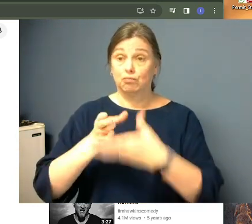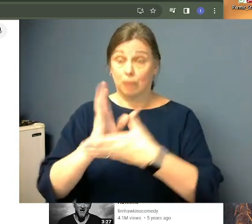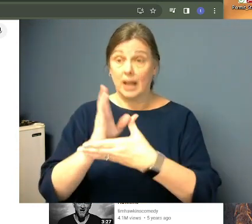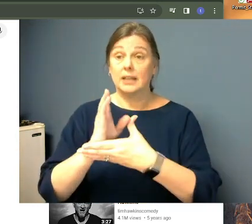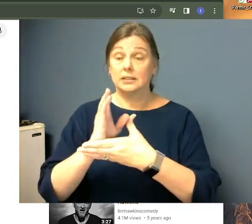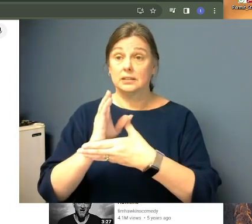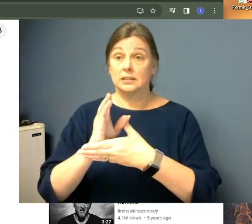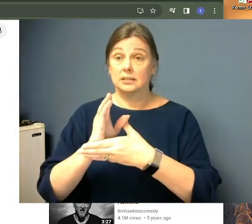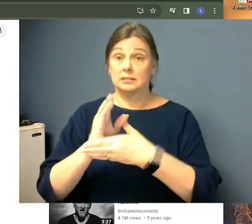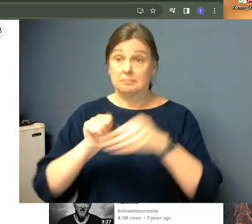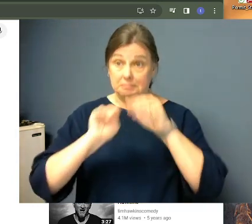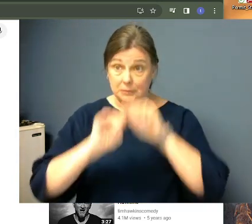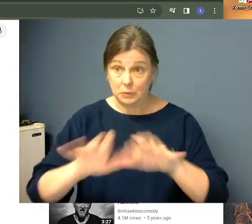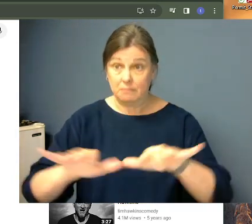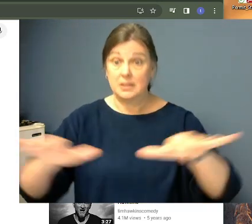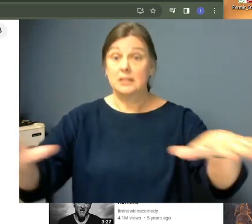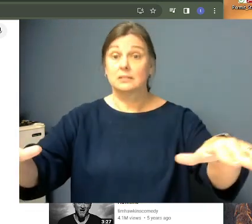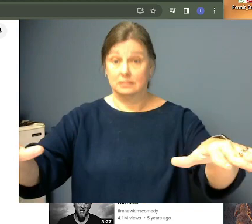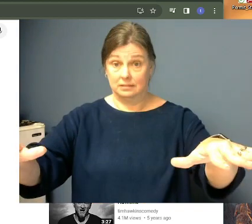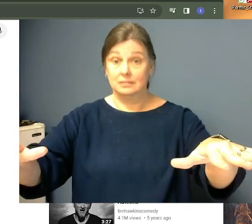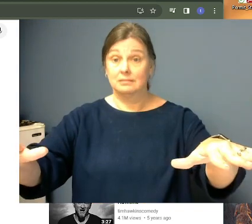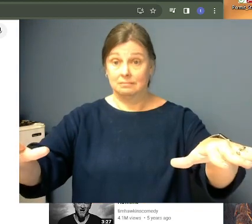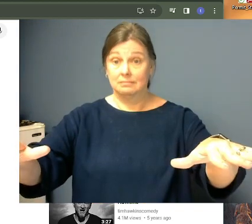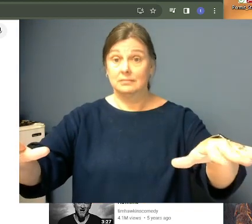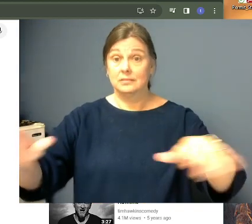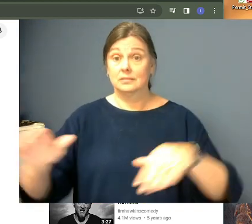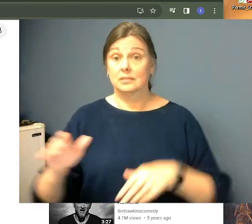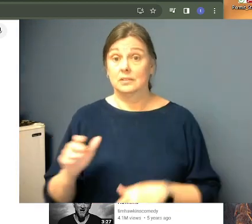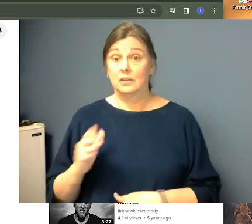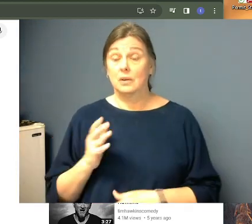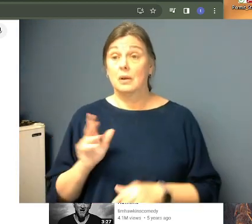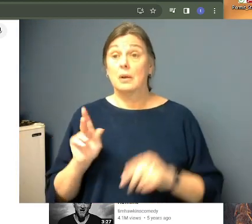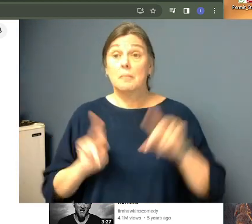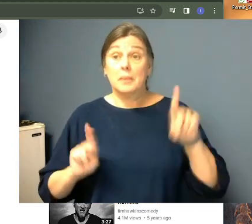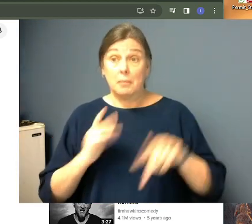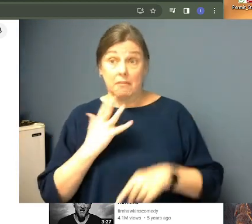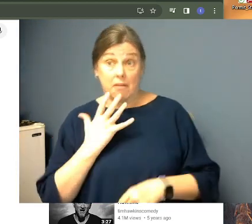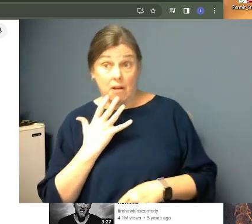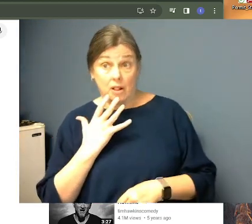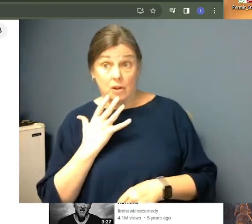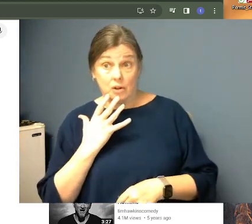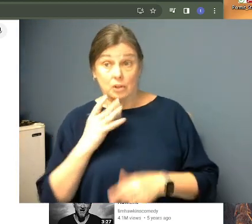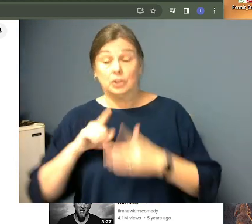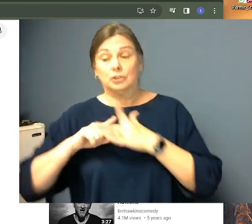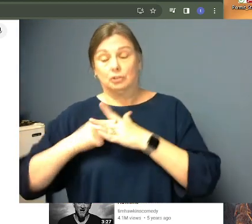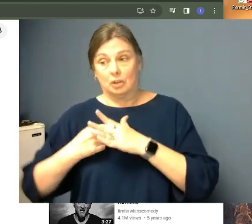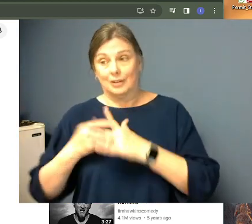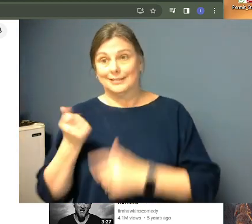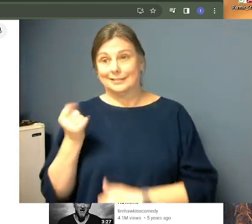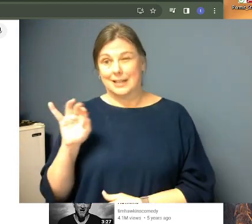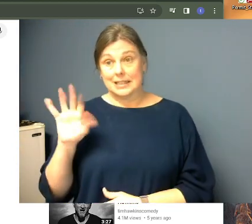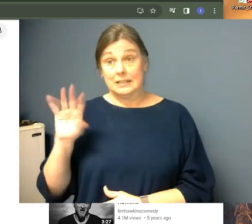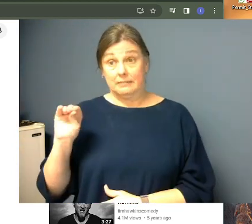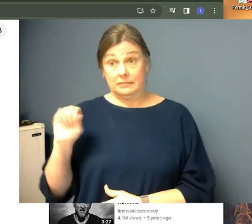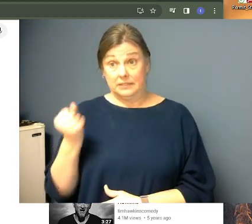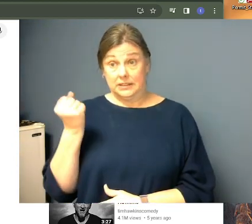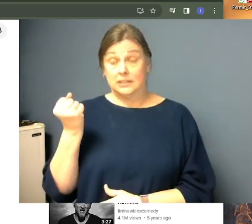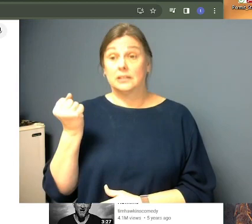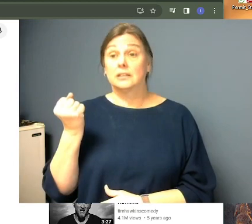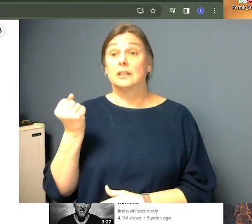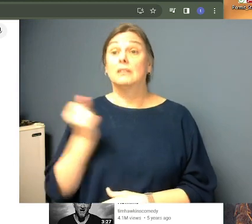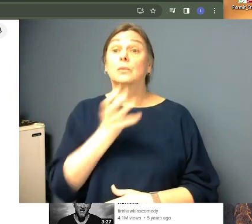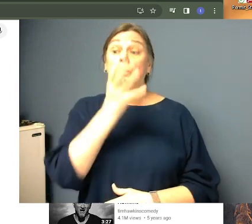people of color. It's going to begin in the 50s. For women, it's going to begin early 60s and head into